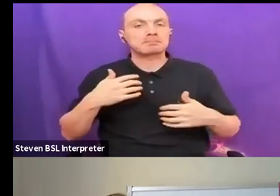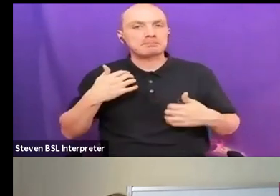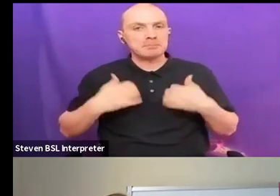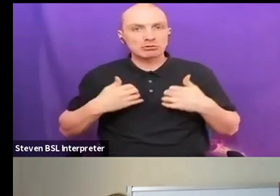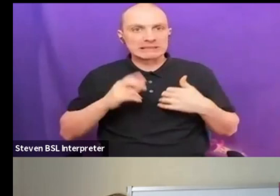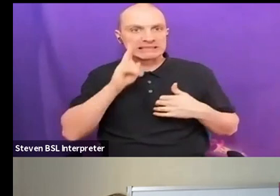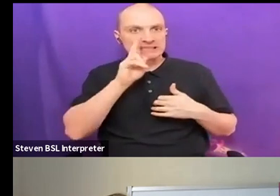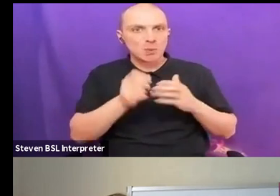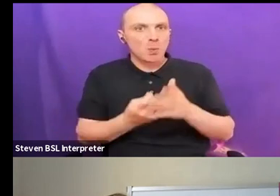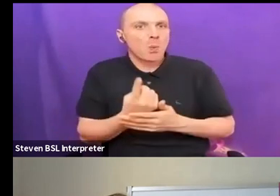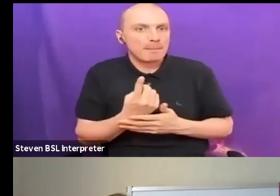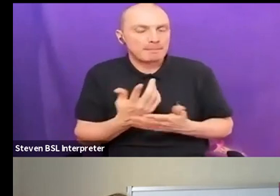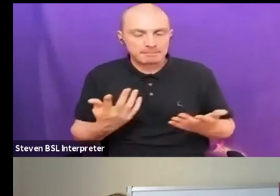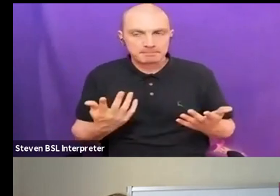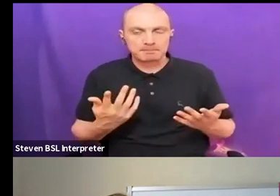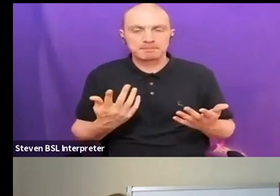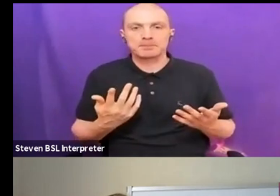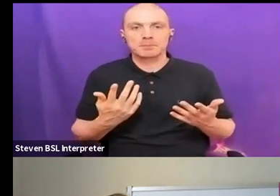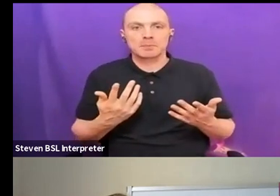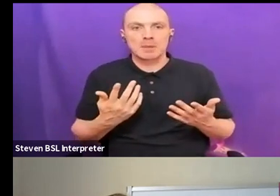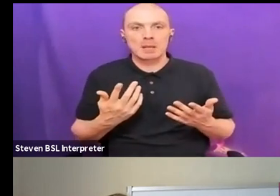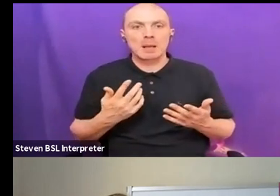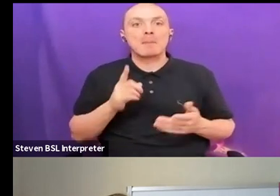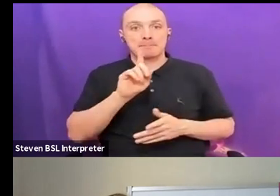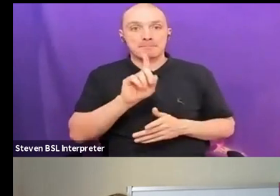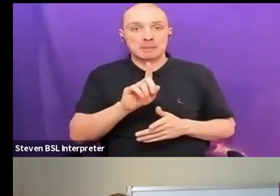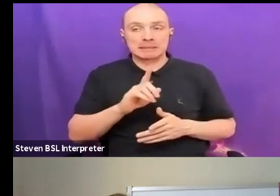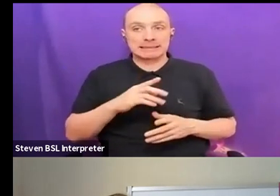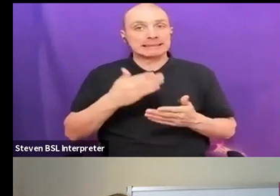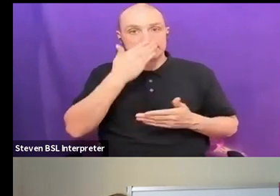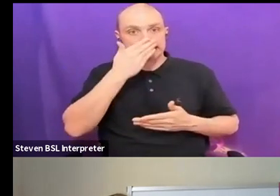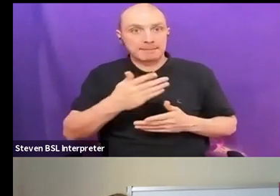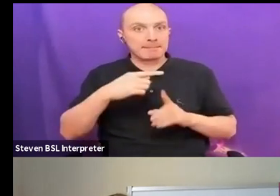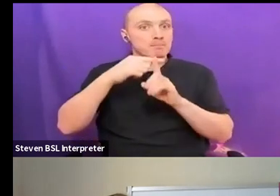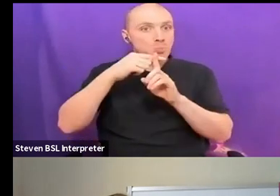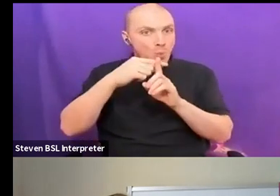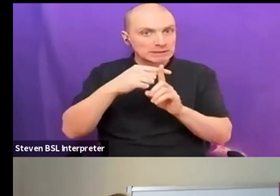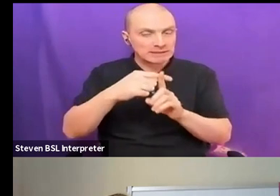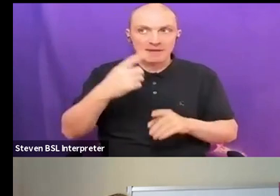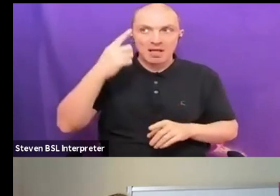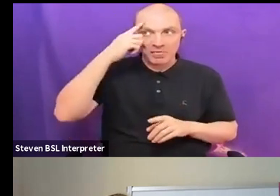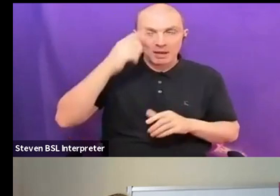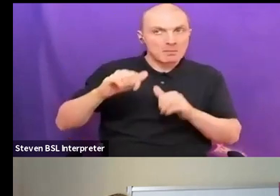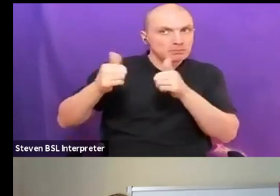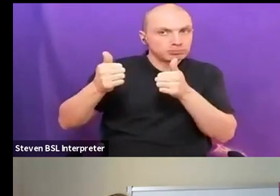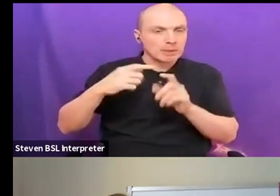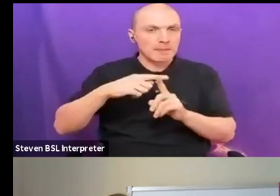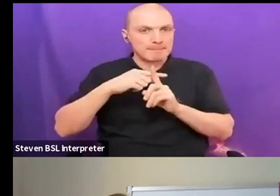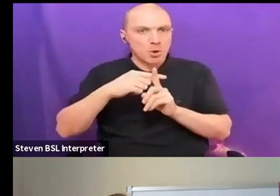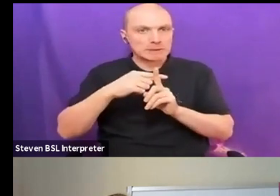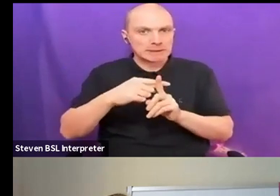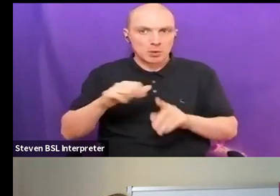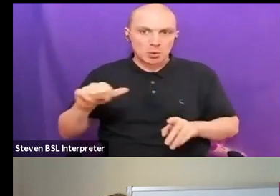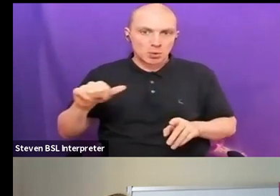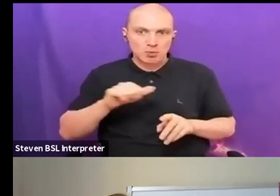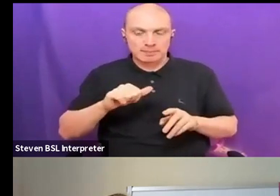these things on the face of it look quite attractive, and certainly I think that's something that we should be exploring. But there's other folk